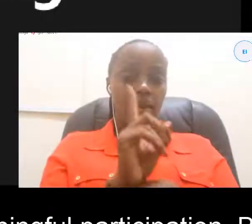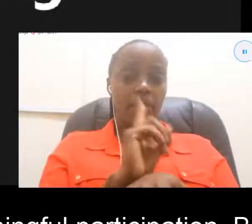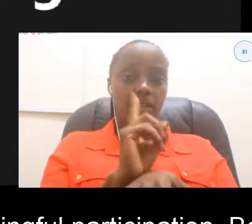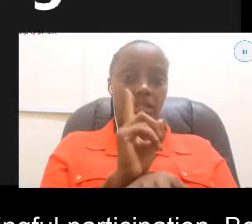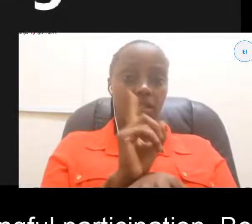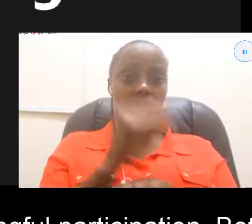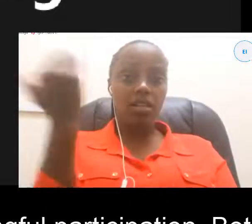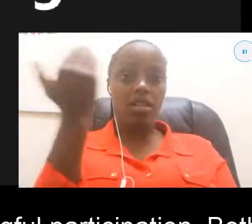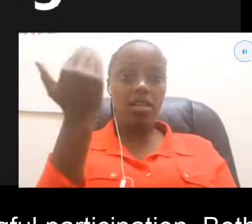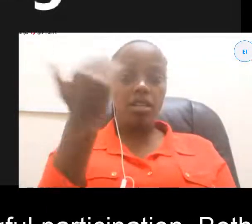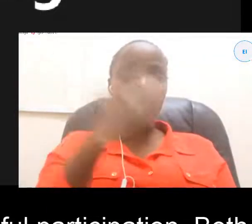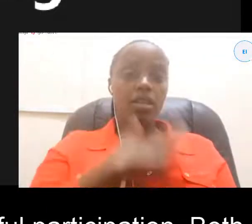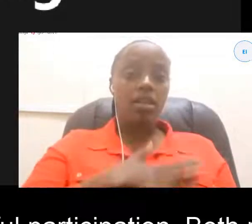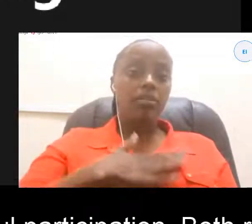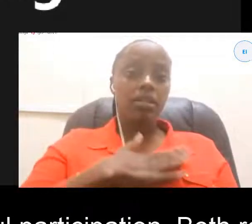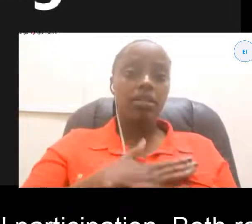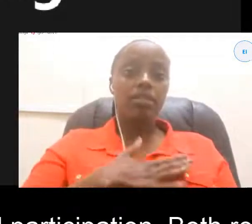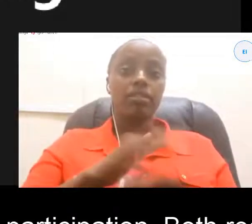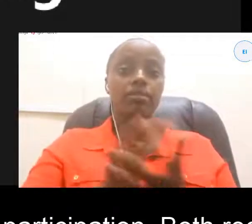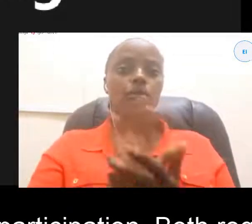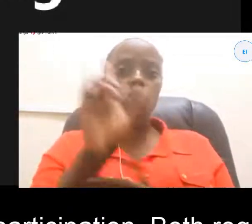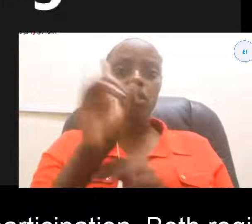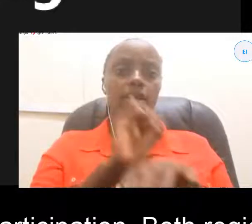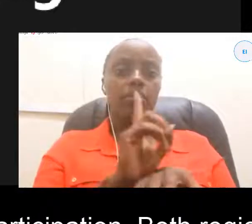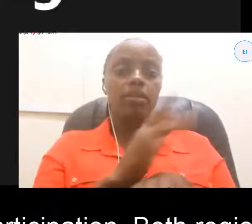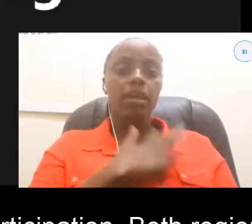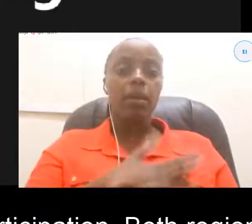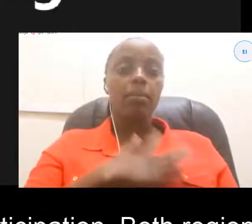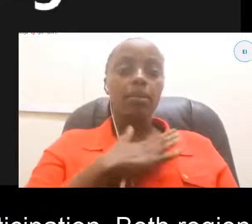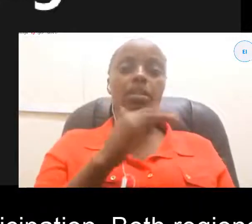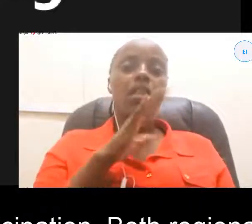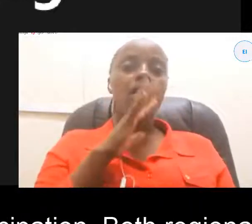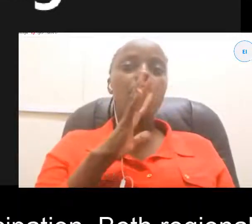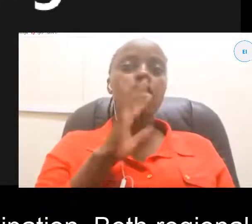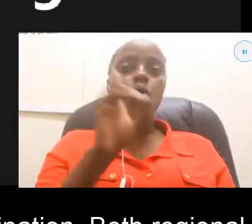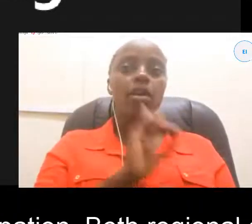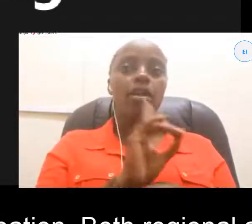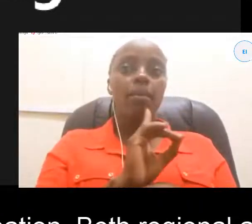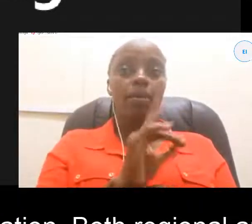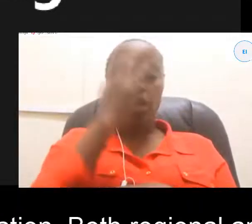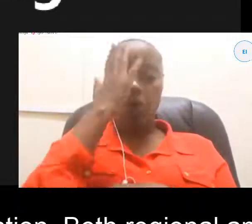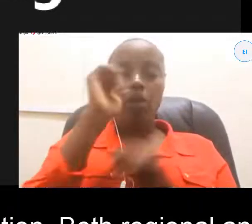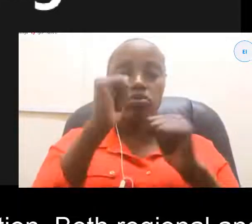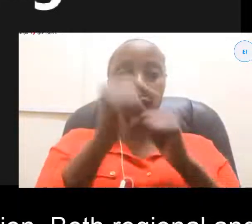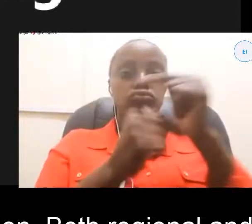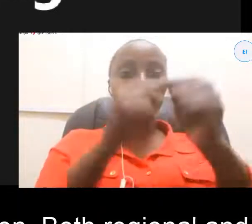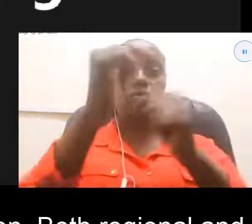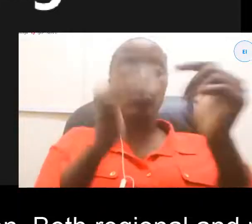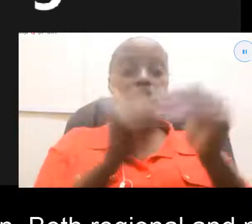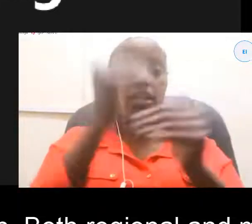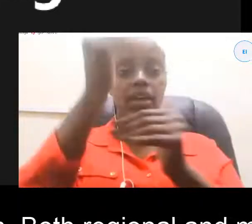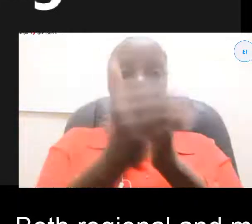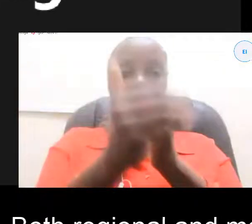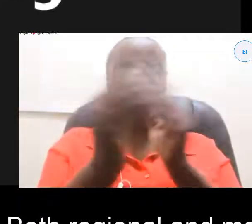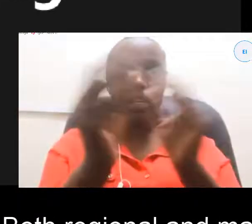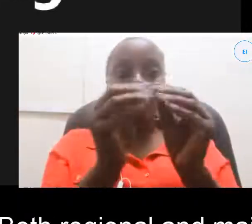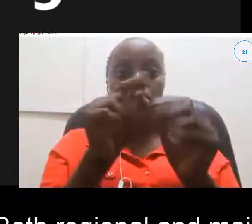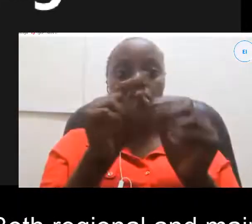presentation, please. Just 1 minute. If they can speak for 1 minute so that we can carry on with the next session of the convening.